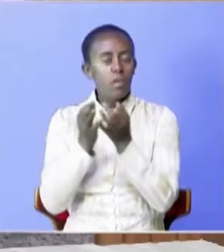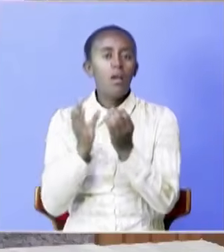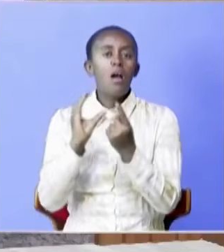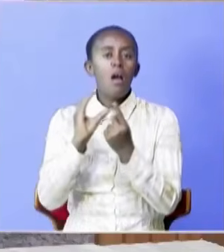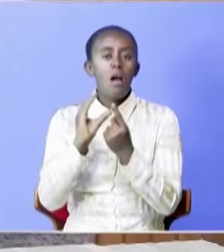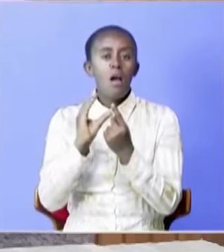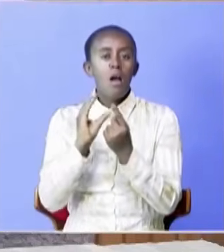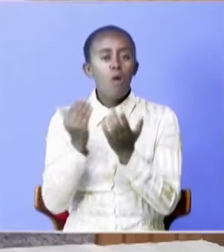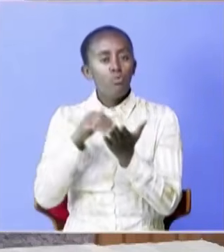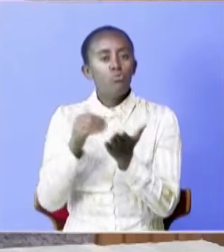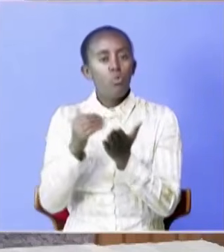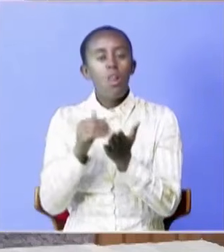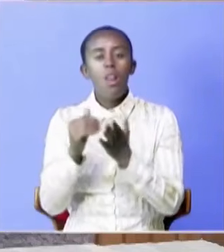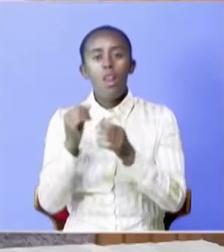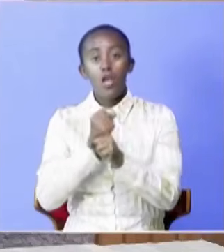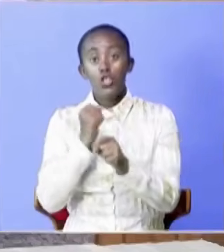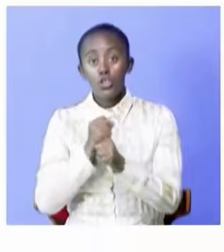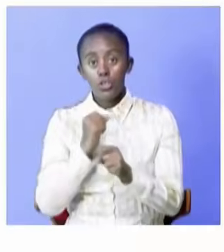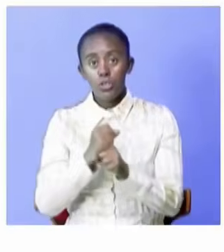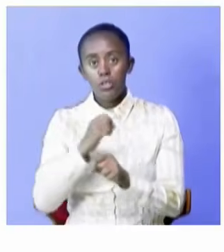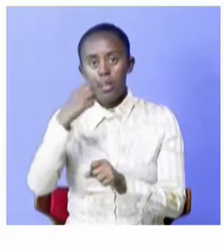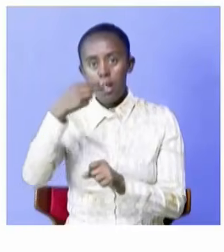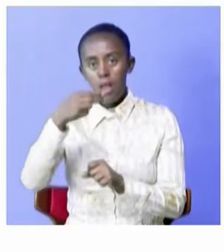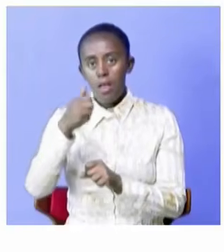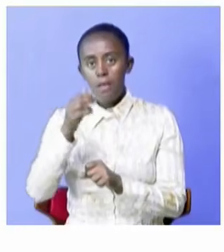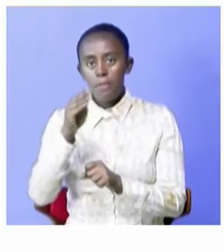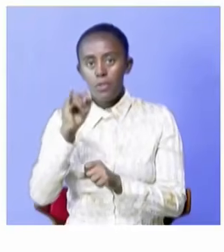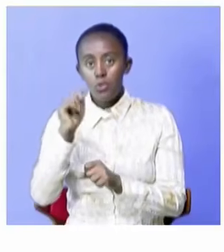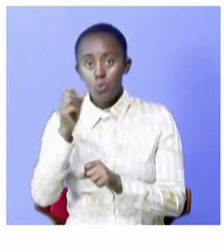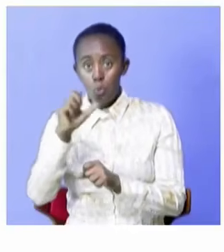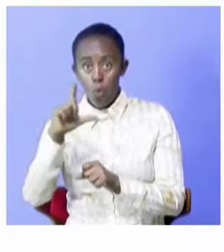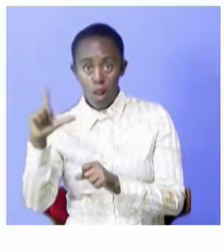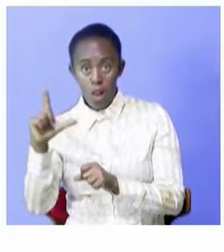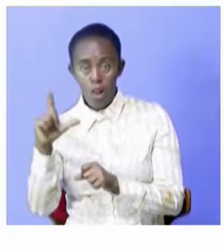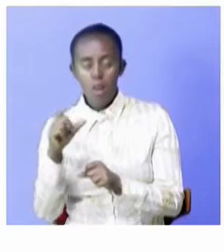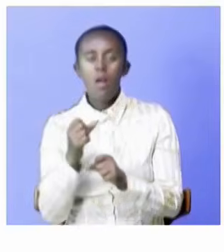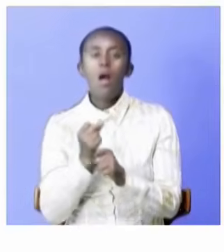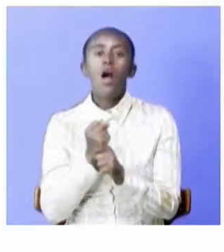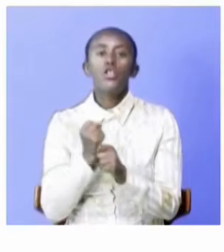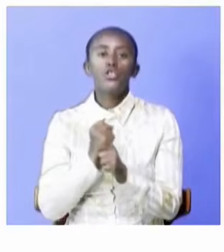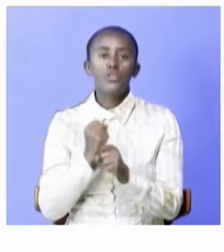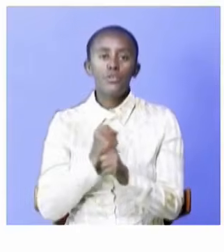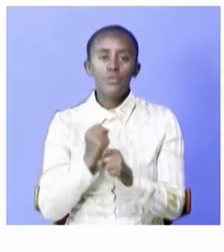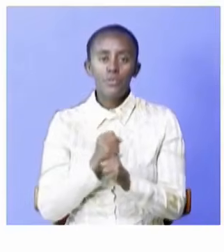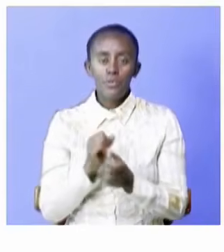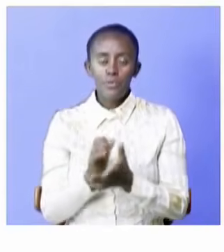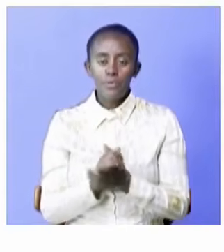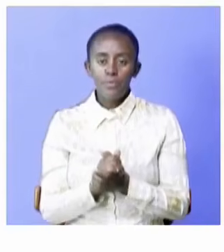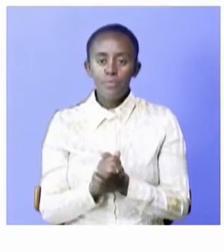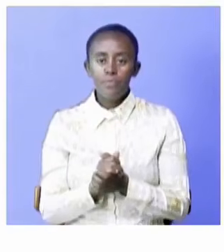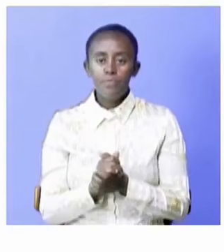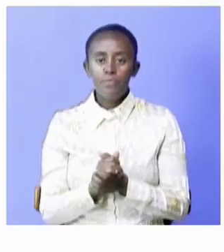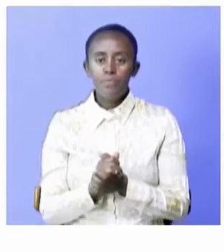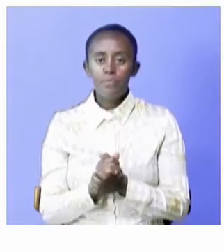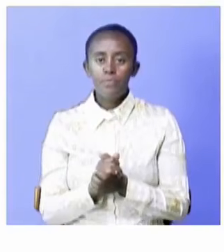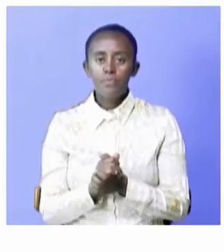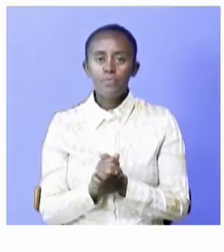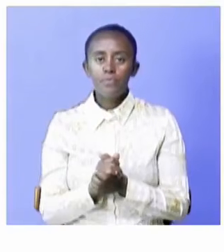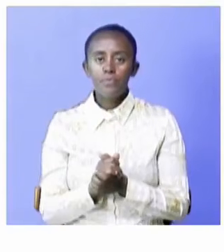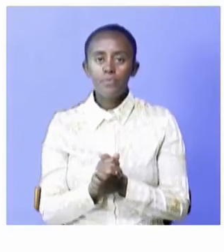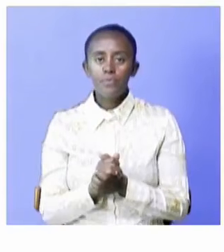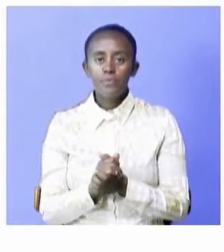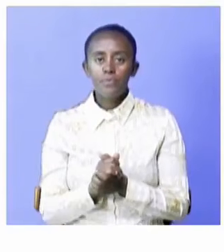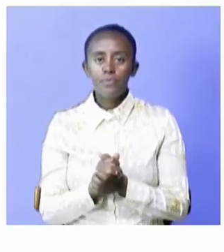actions. The first one is express